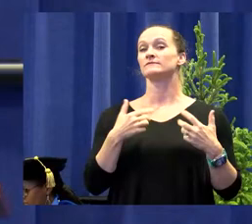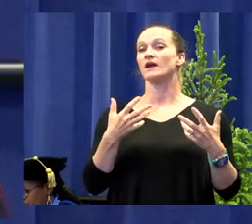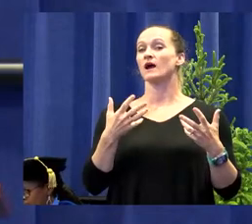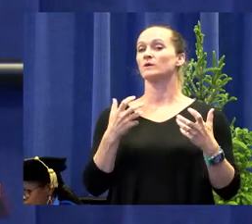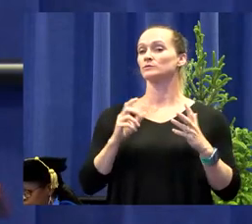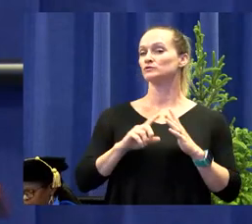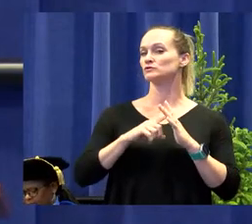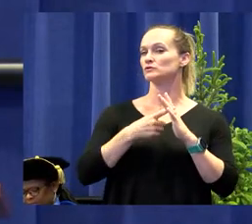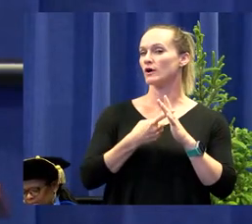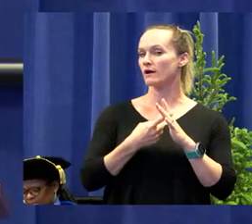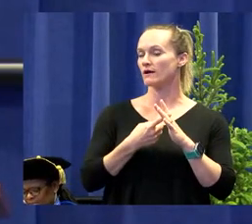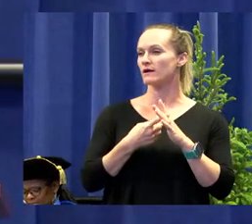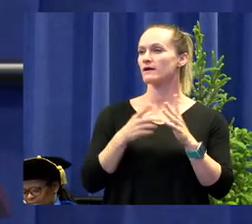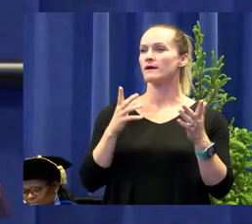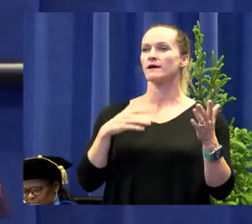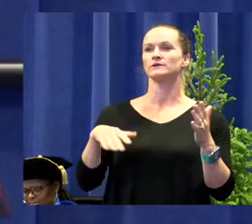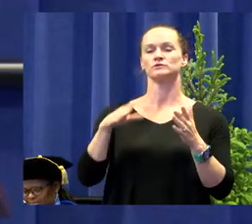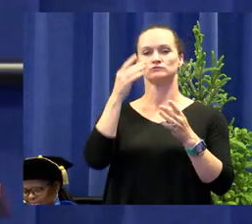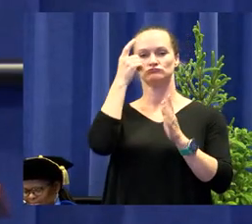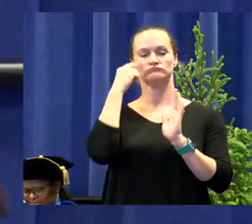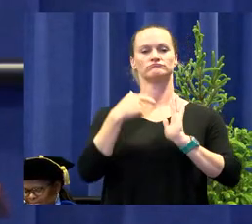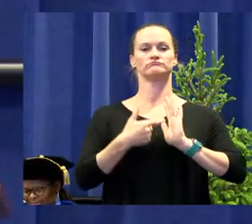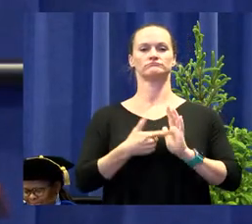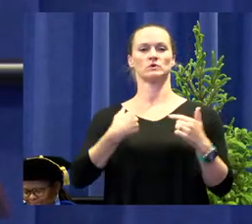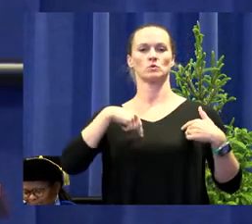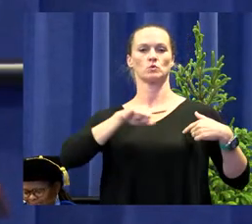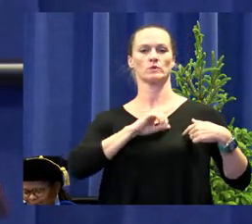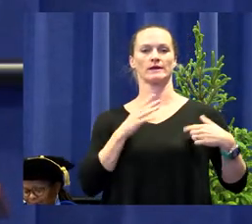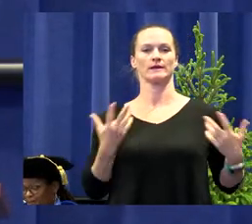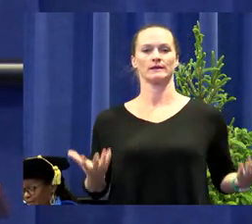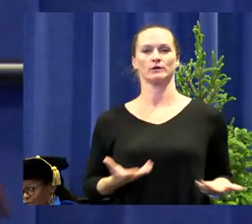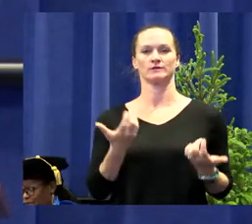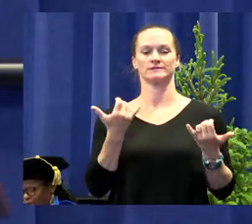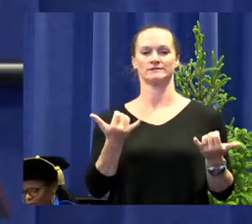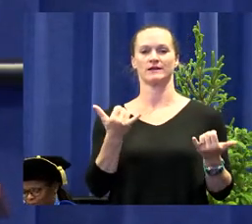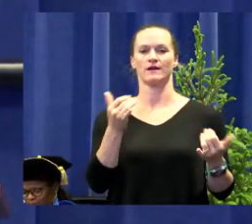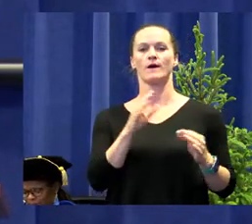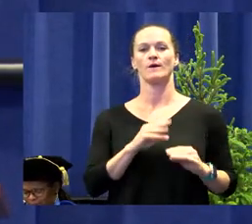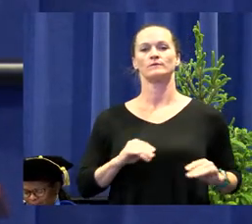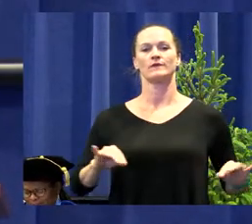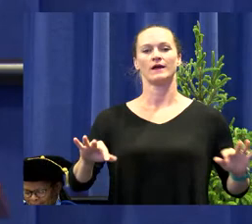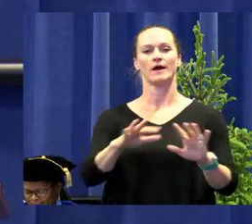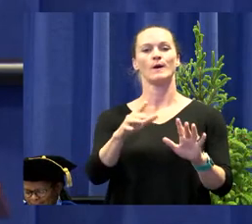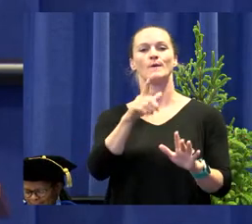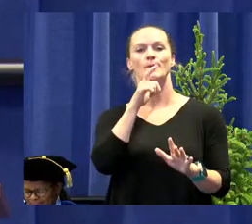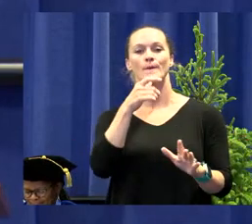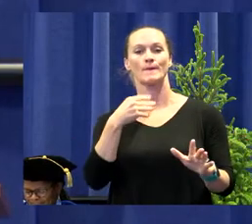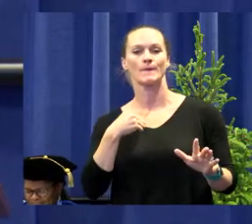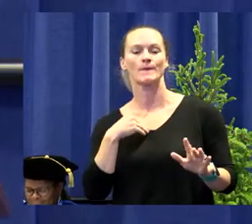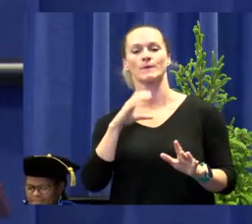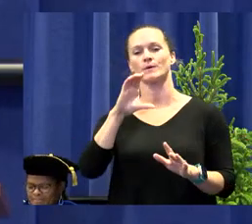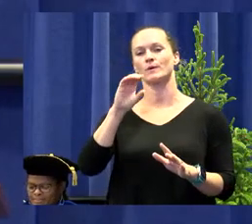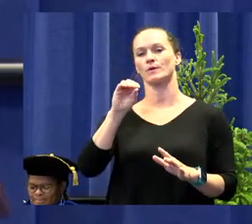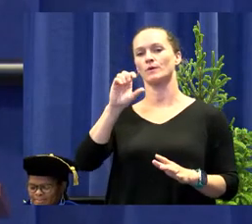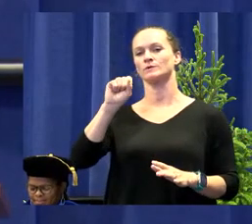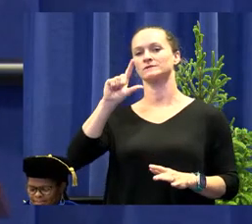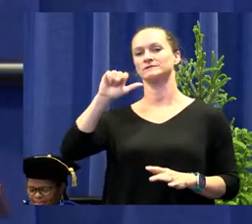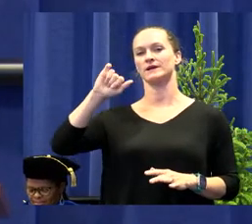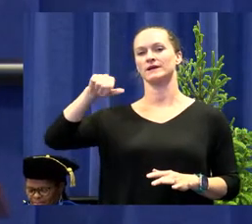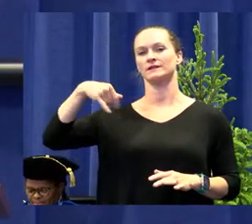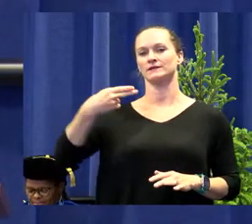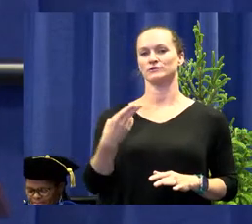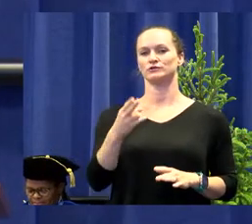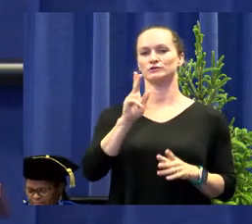by acknowledging that we gather today on the ancestral homelands of the Coast Salish peoples who have lived in the Salish